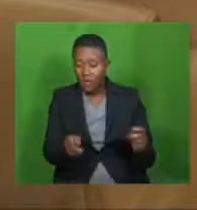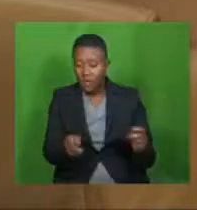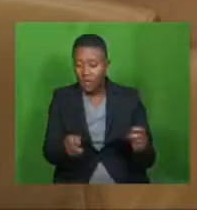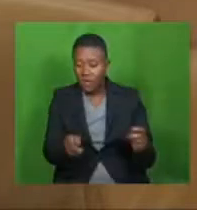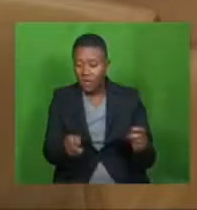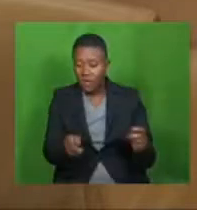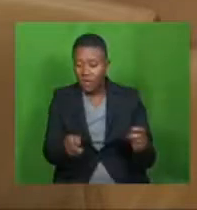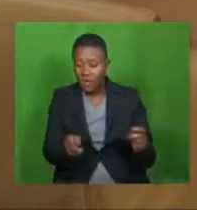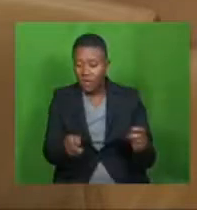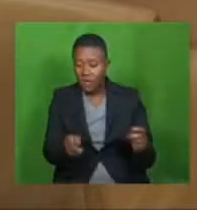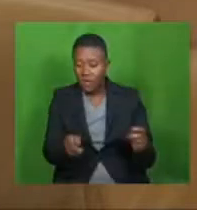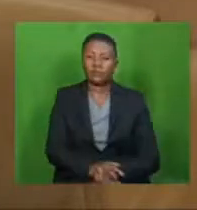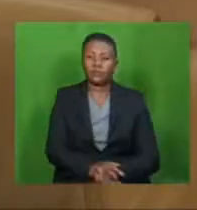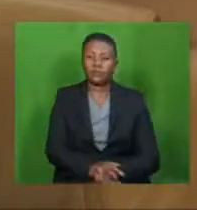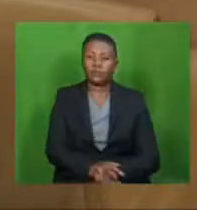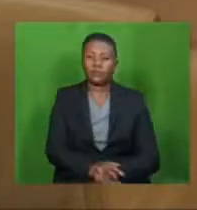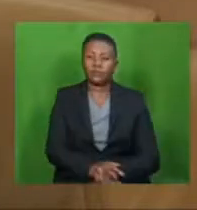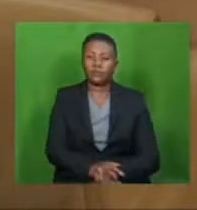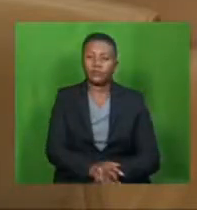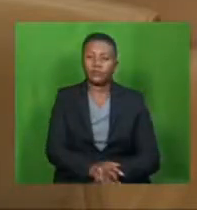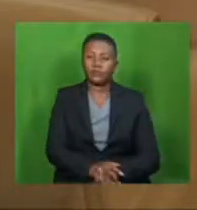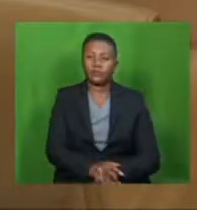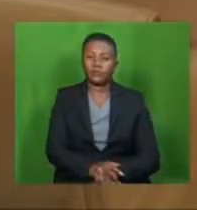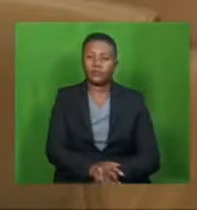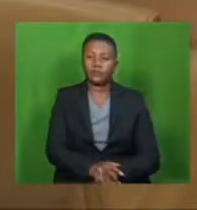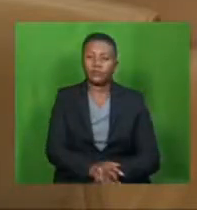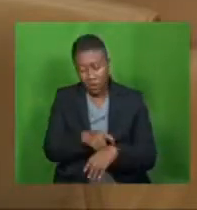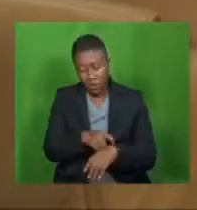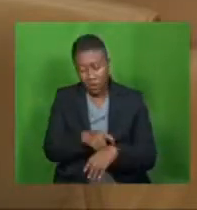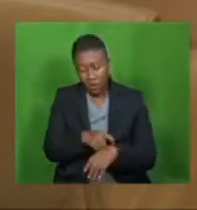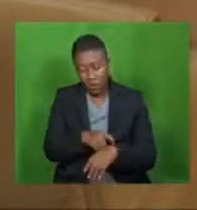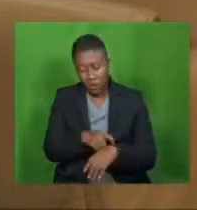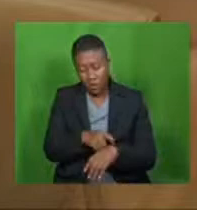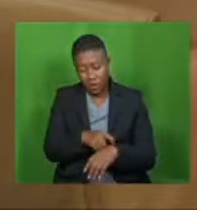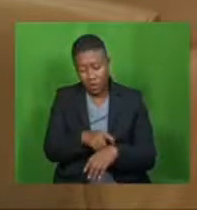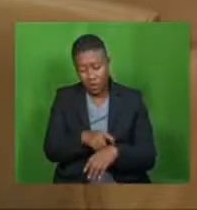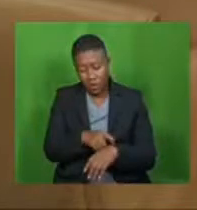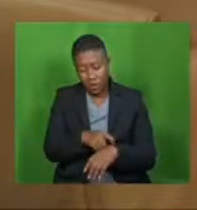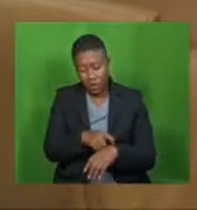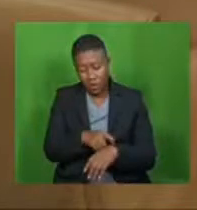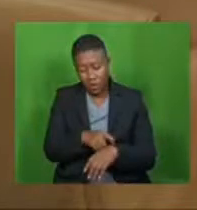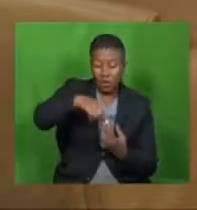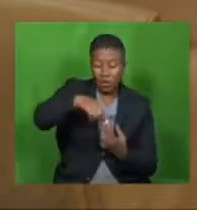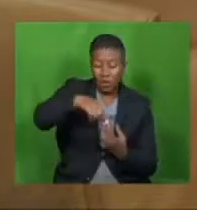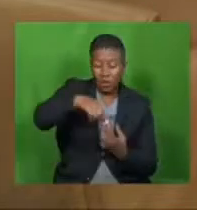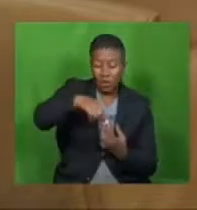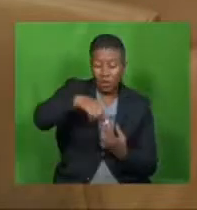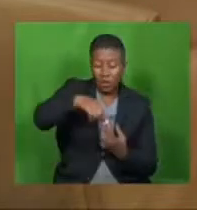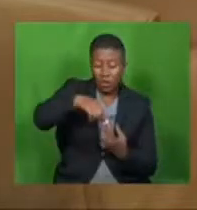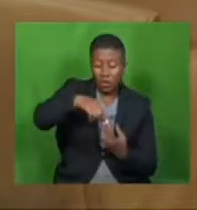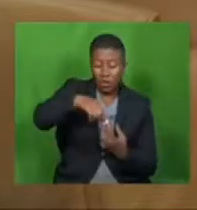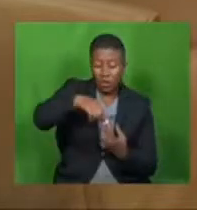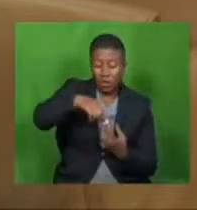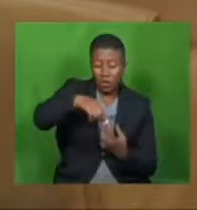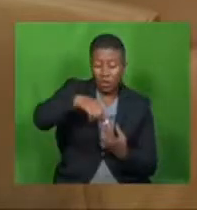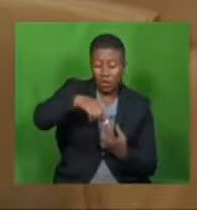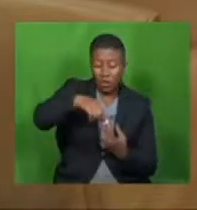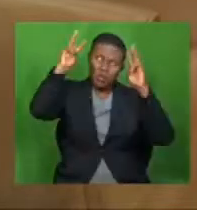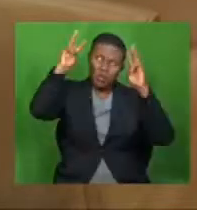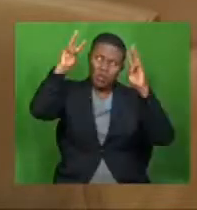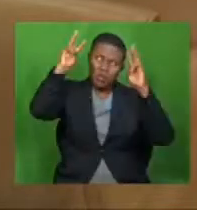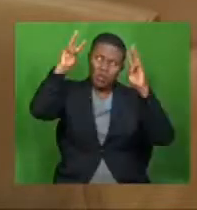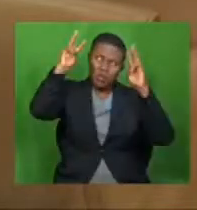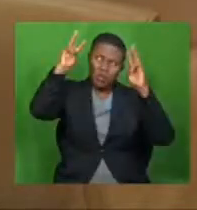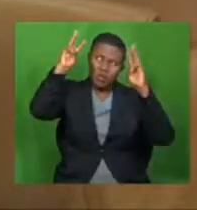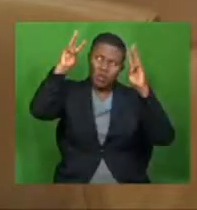for some time now, around the forest belt, we are not sure of the rainfall pattern because of the decrease